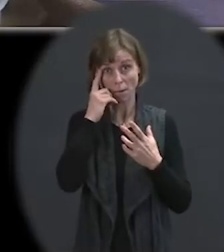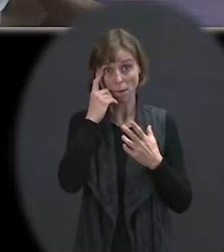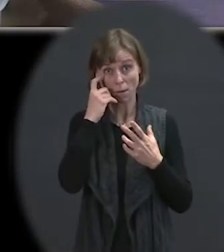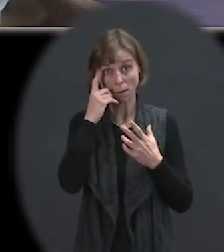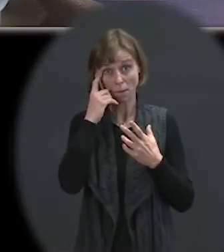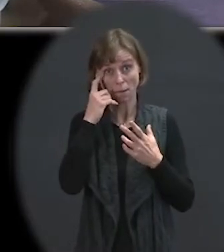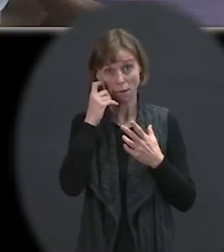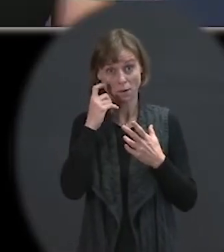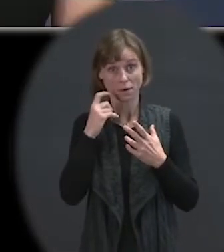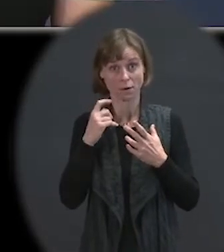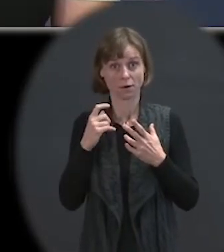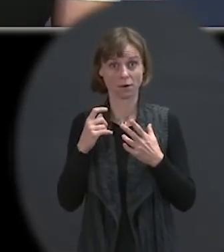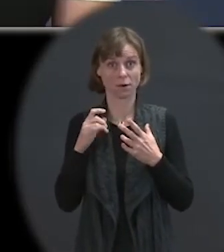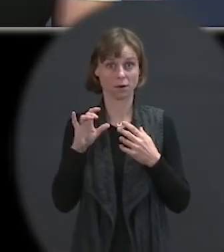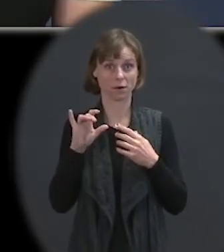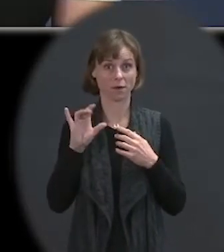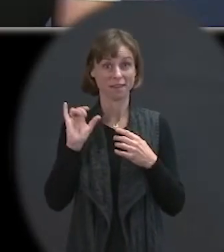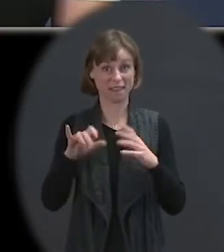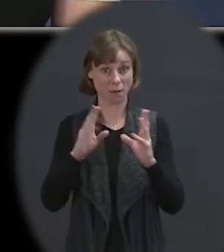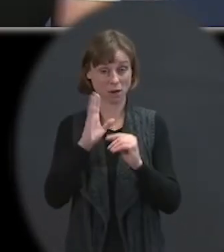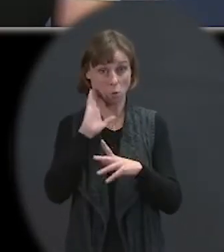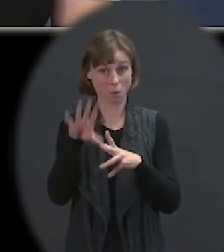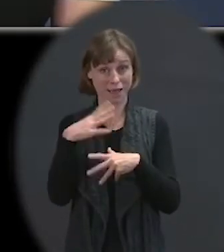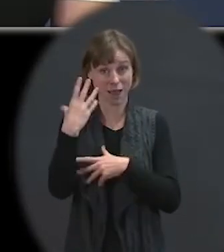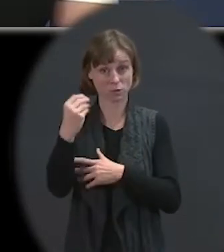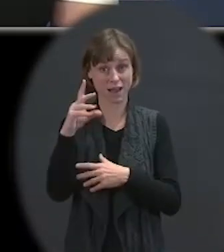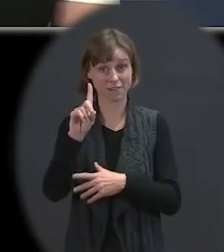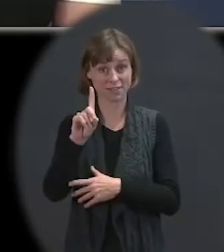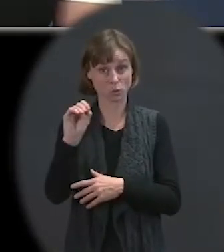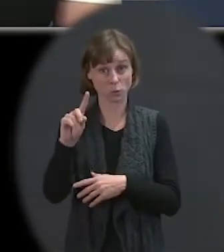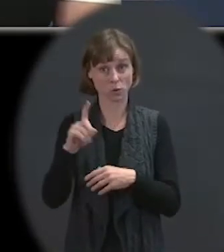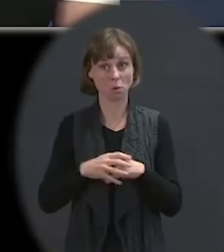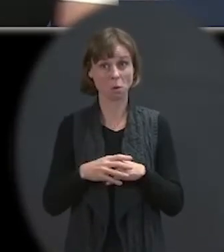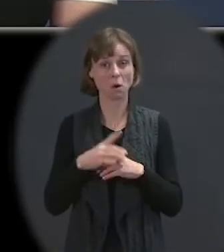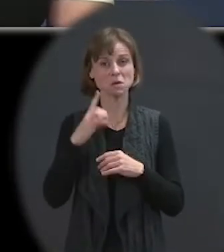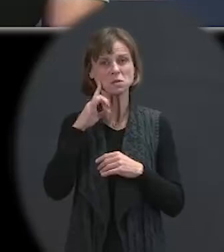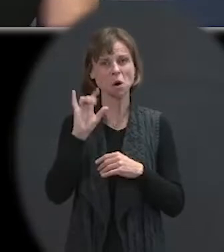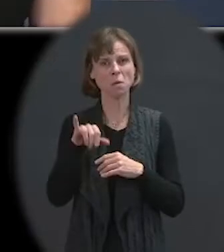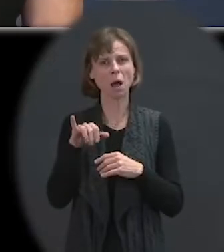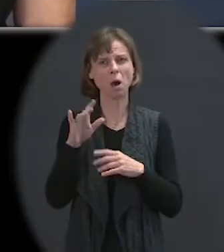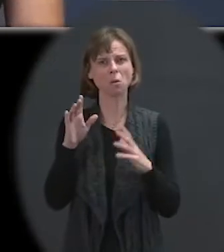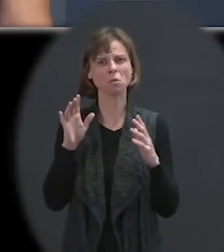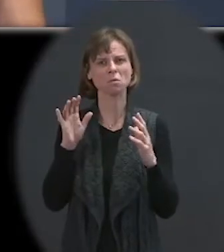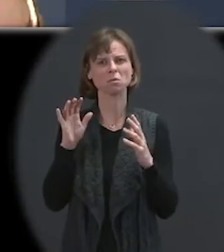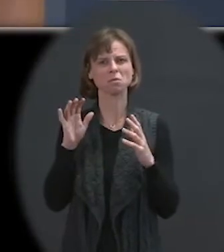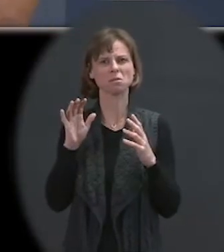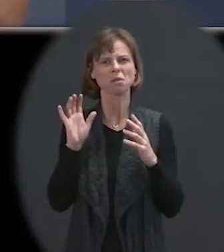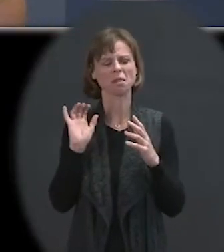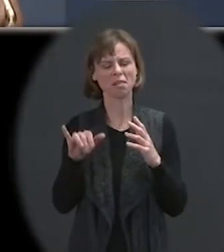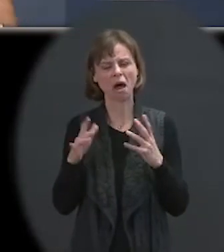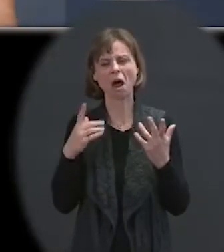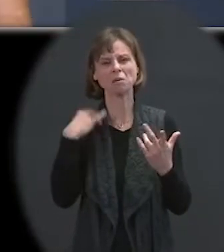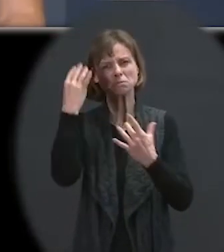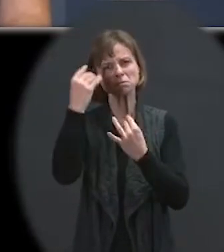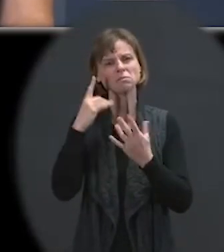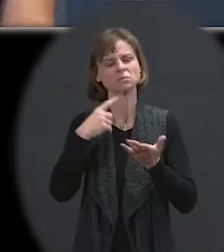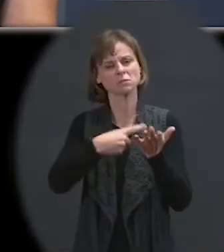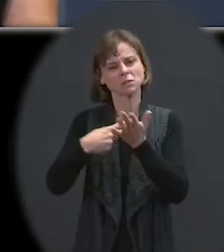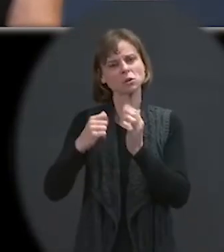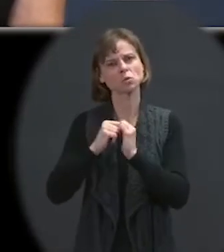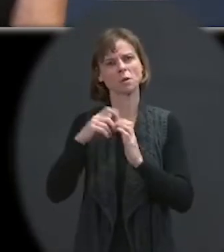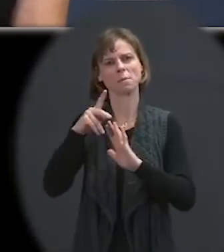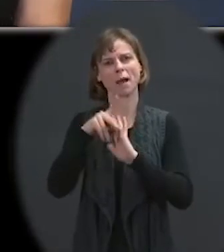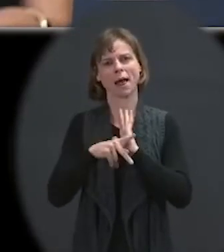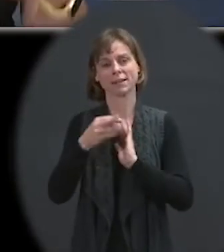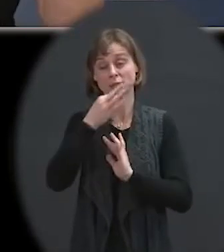of mind. It's certainly an issue that he has thought about, talked about, engaged with policy experts internally on, and including with Secretary